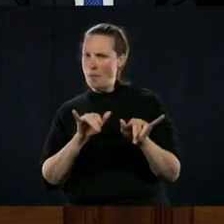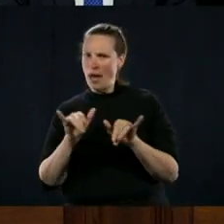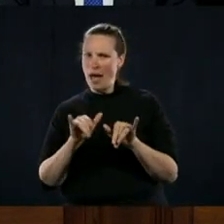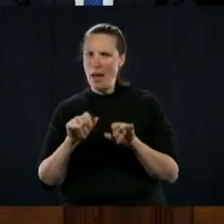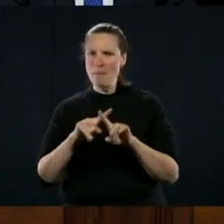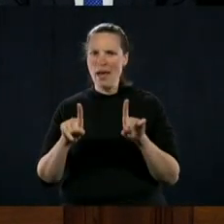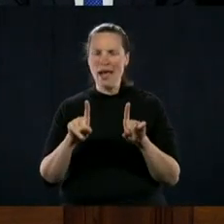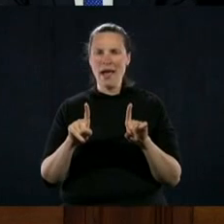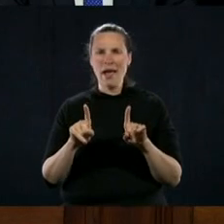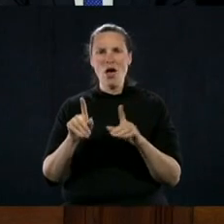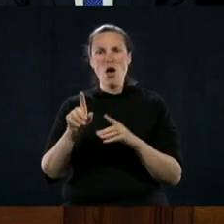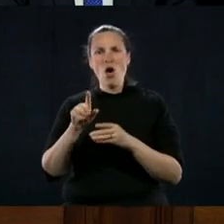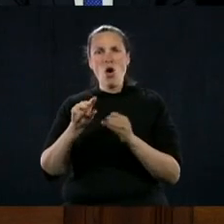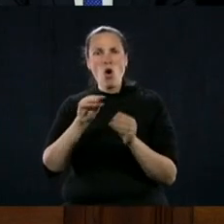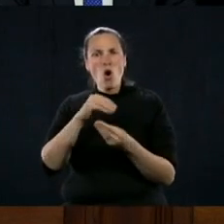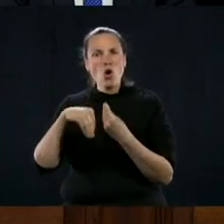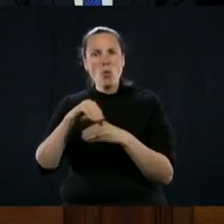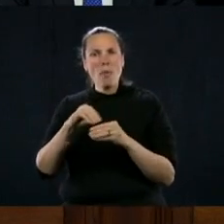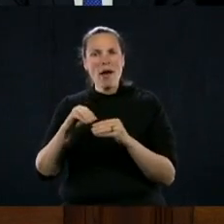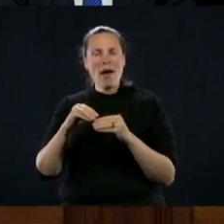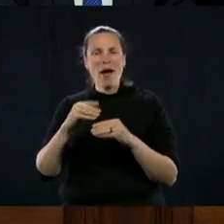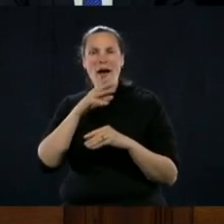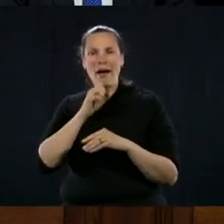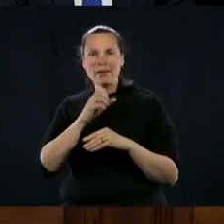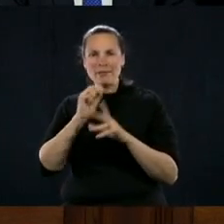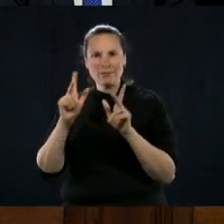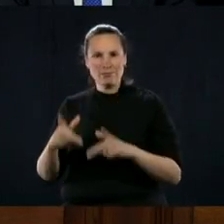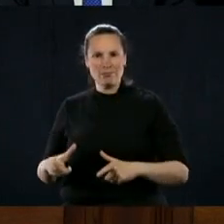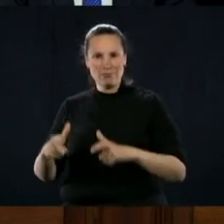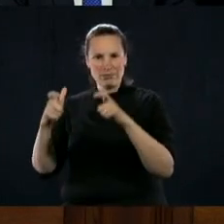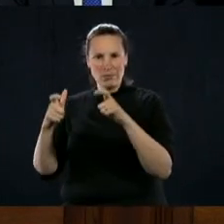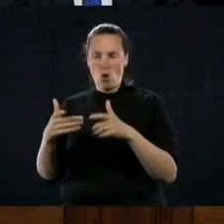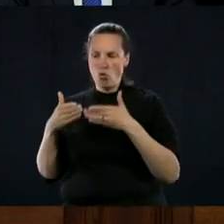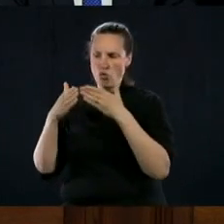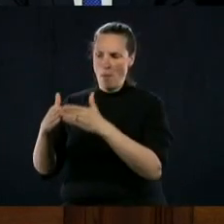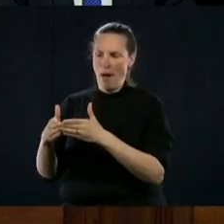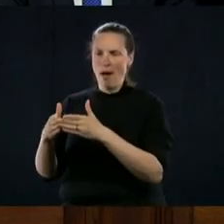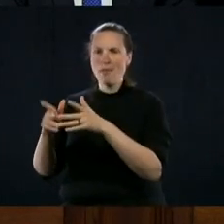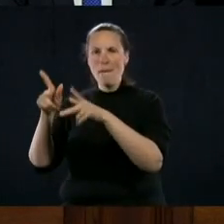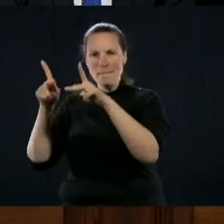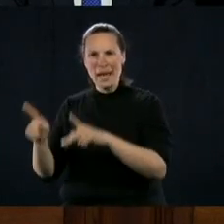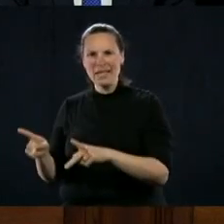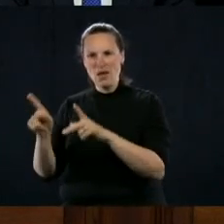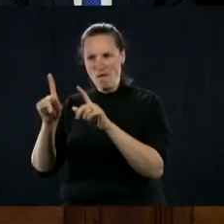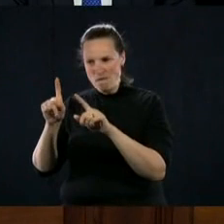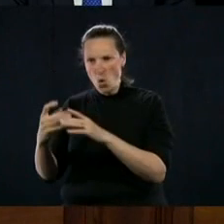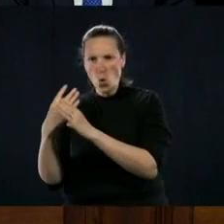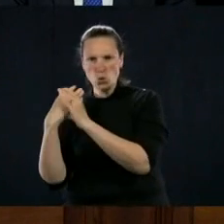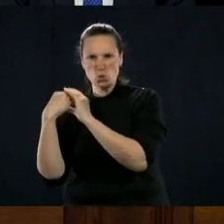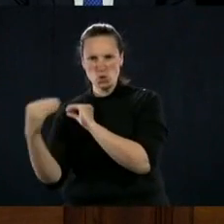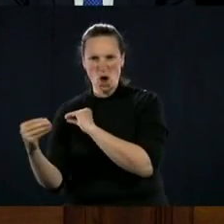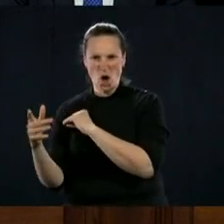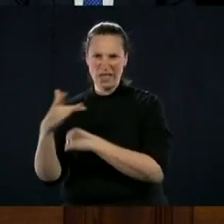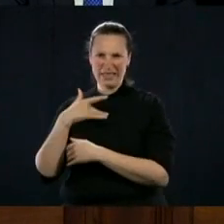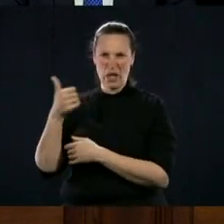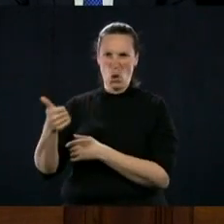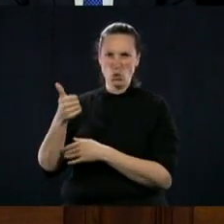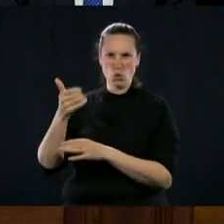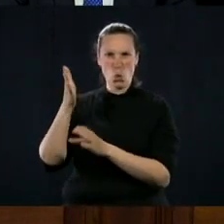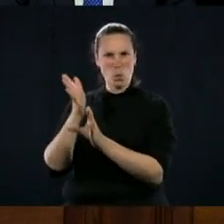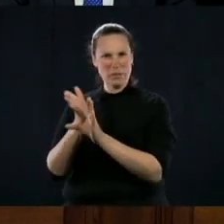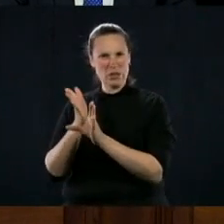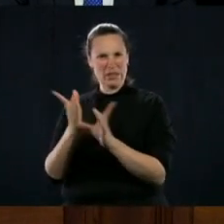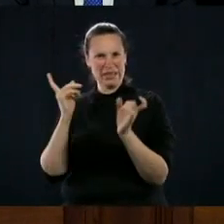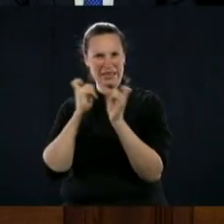perhaps saw, but there was a regroupment of residences for the elderly is also asking for the deconfinement of their tenants. They are worried about